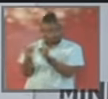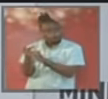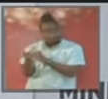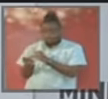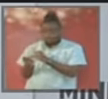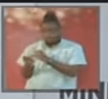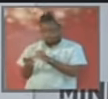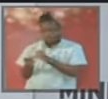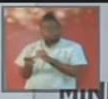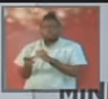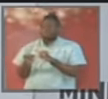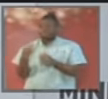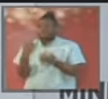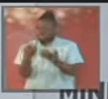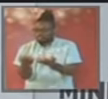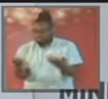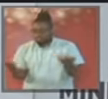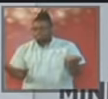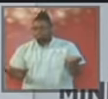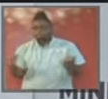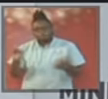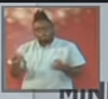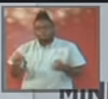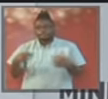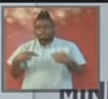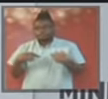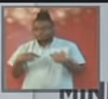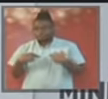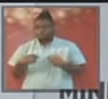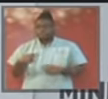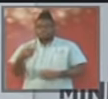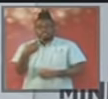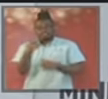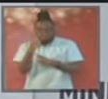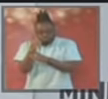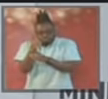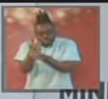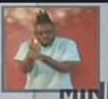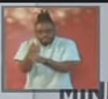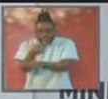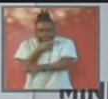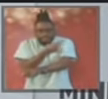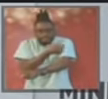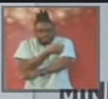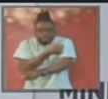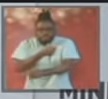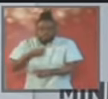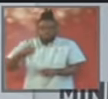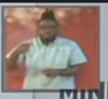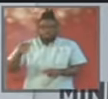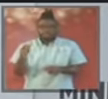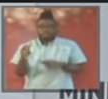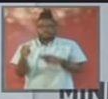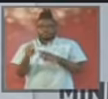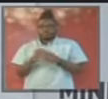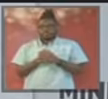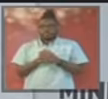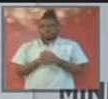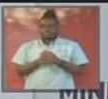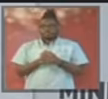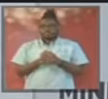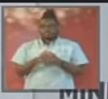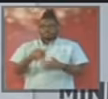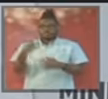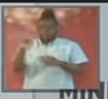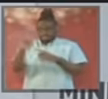have to have the right syringes. Each vaccine may have a different type of syringe. So depending on which vaccines a country